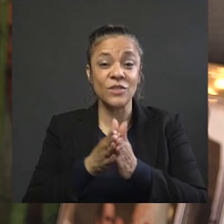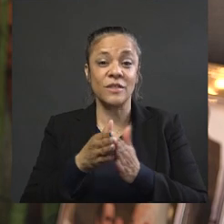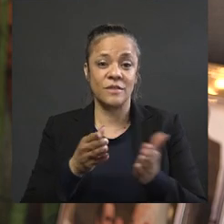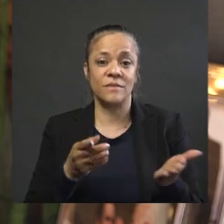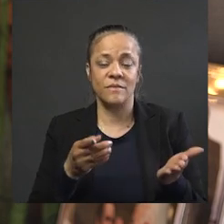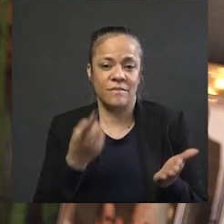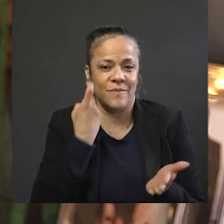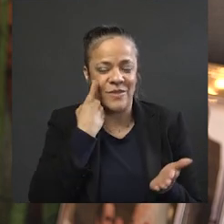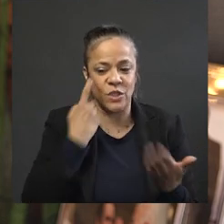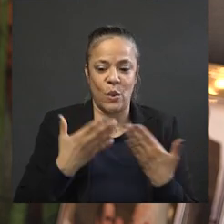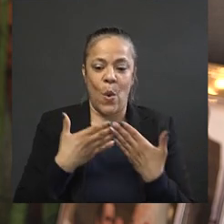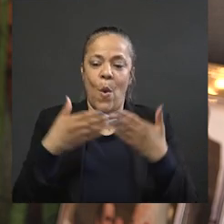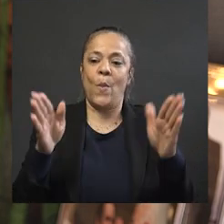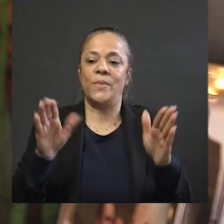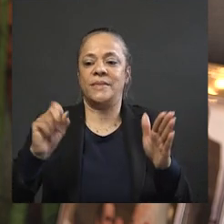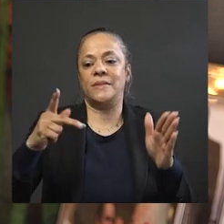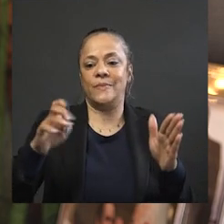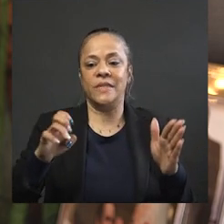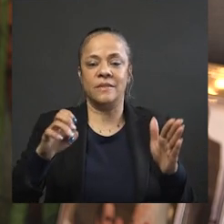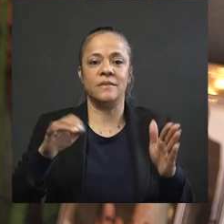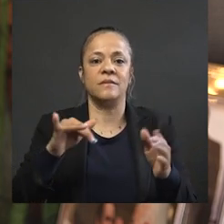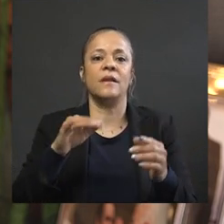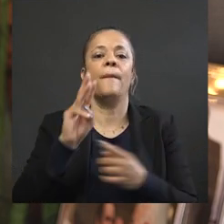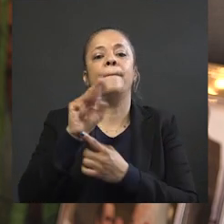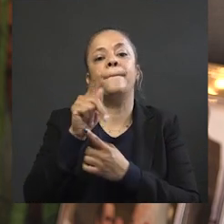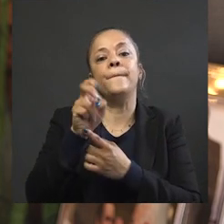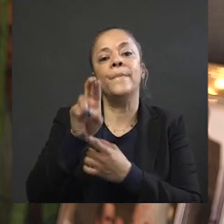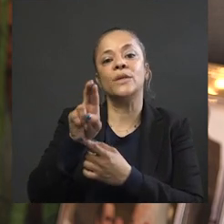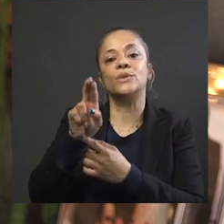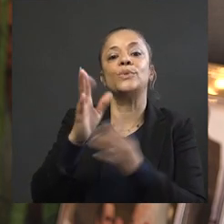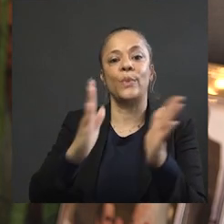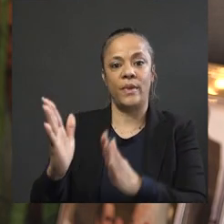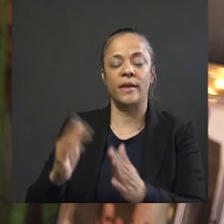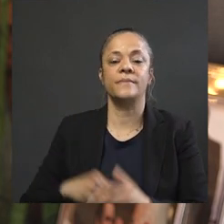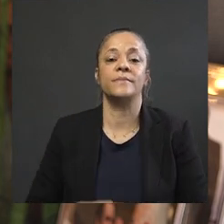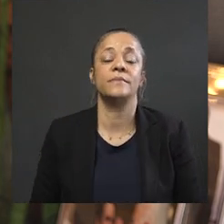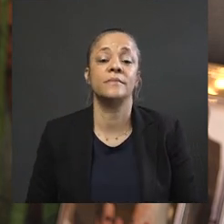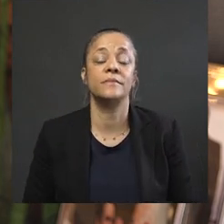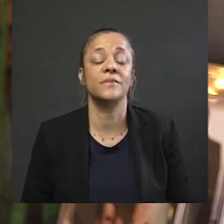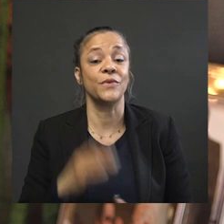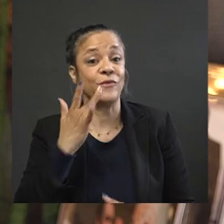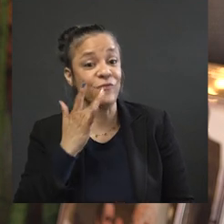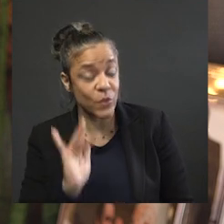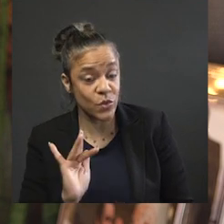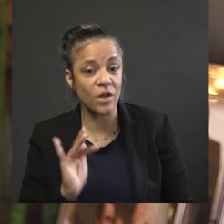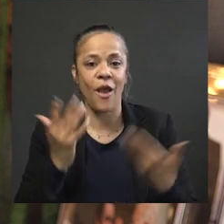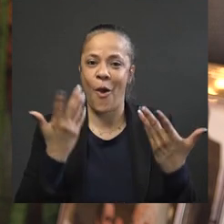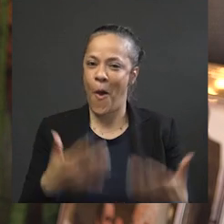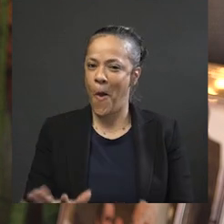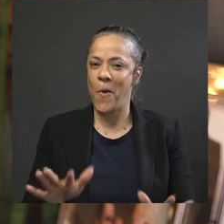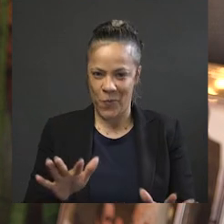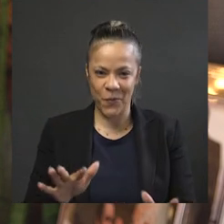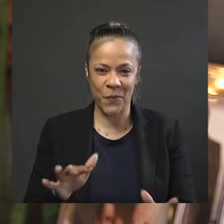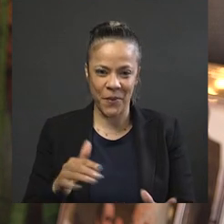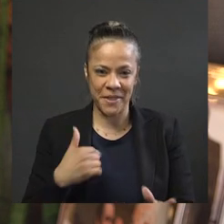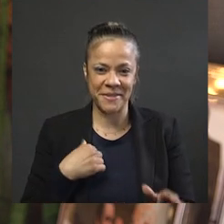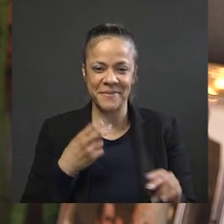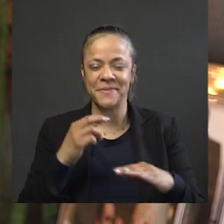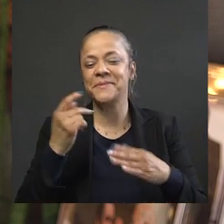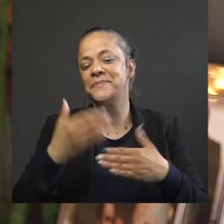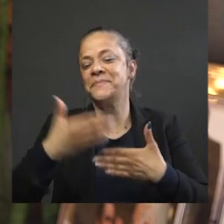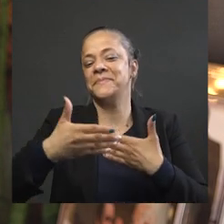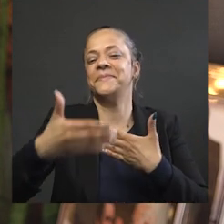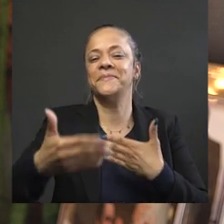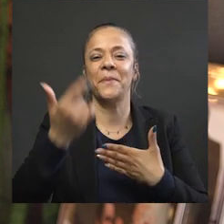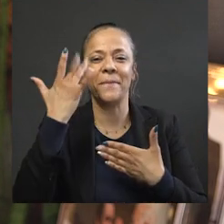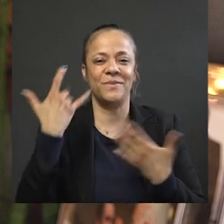interdepartmental initiative builds upon the recently updated open space element of Jersey City's master plan. Fortunately, we are already several steps